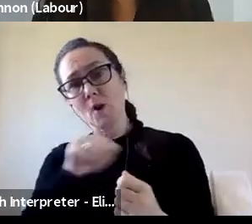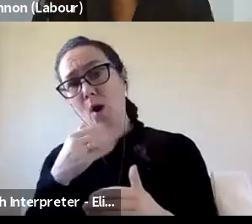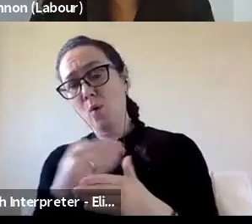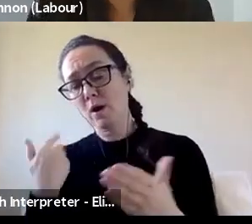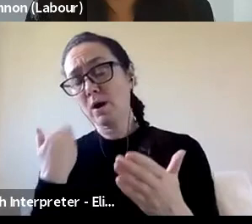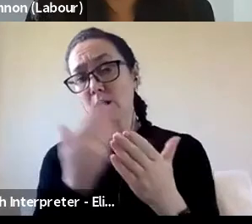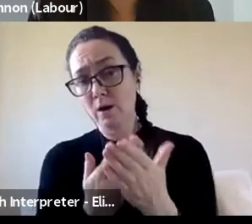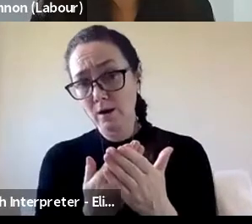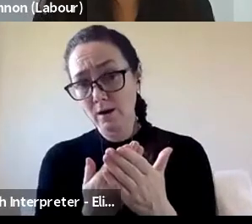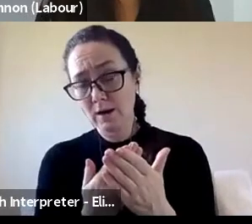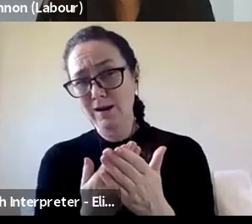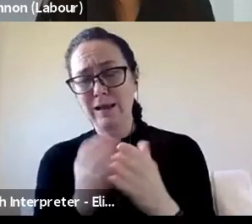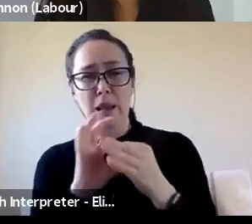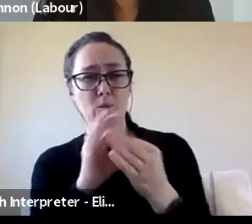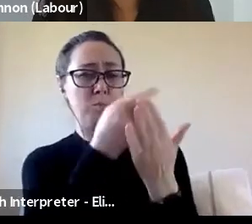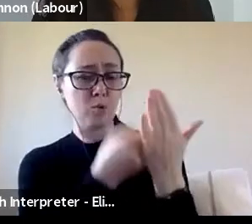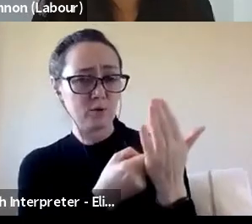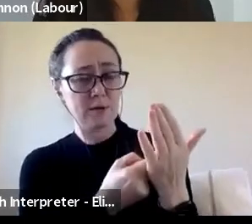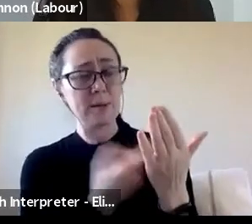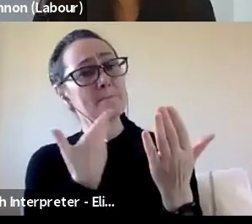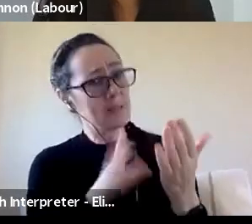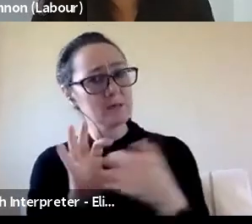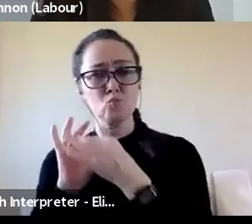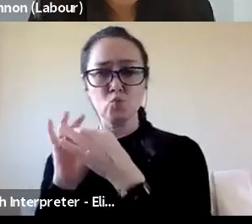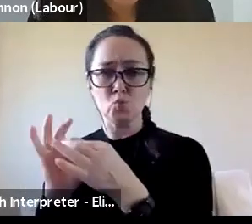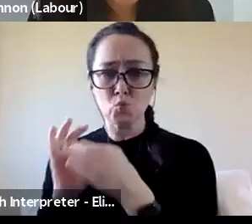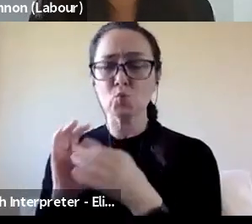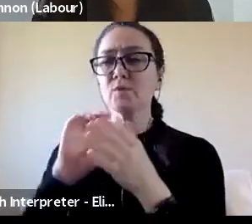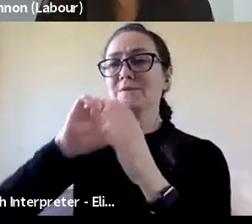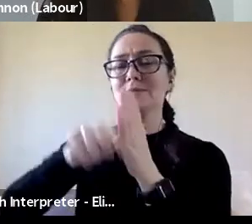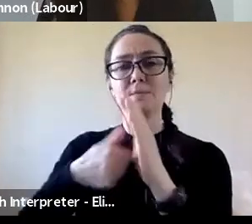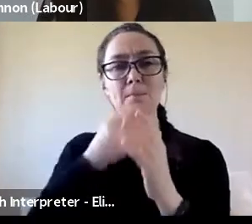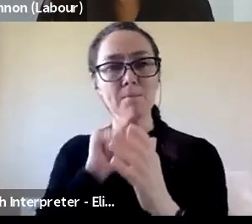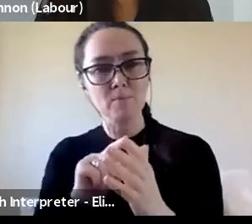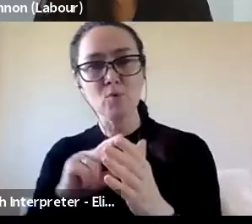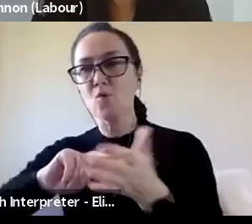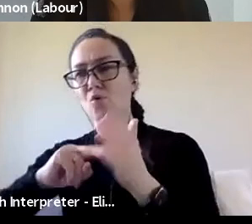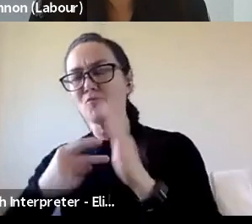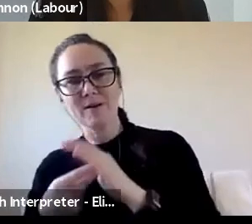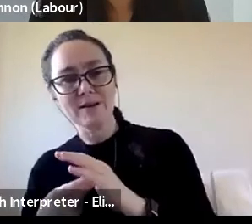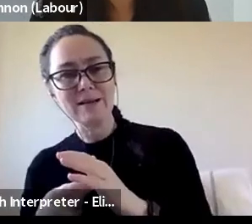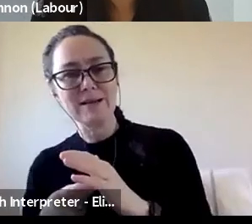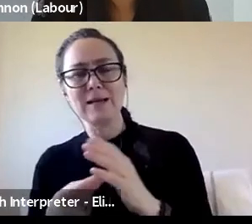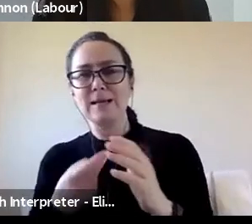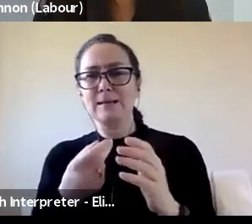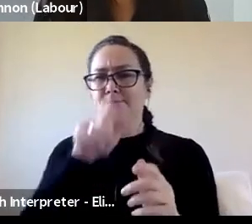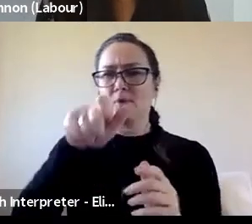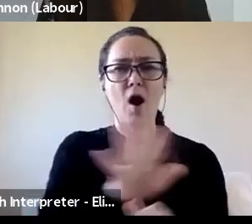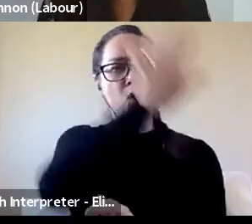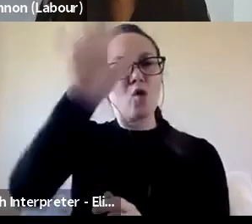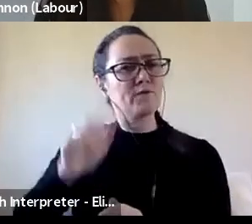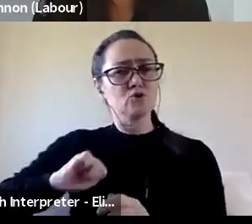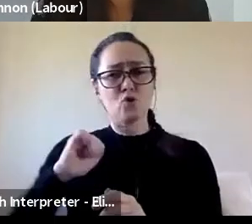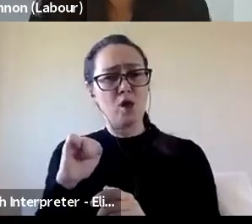to finesse our policies, we've worked closely with disabled people's organisations and stakeholders right across Scotland. So hopefully our